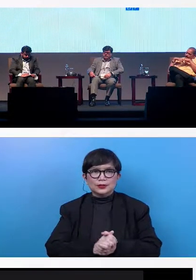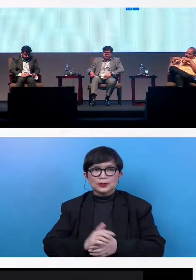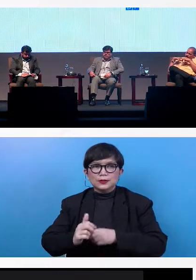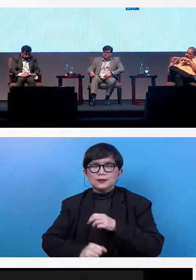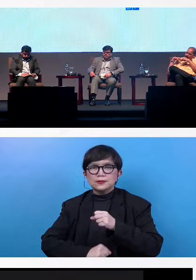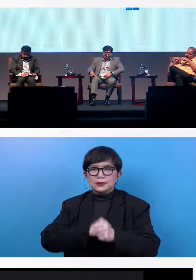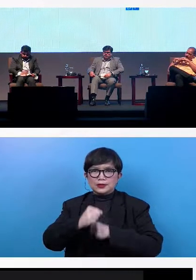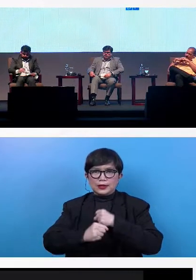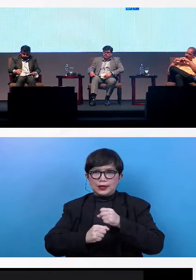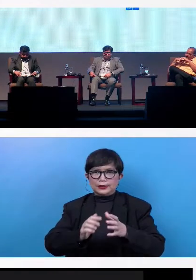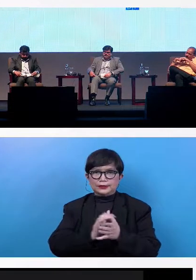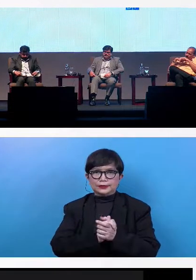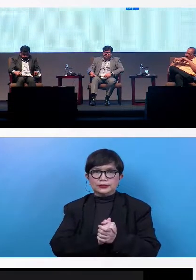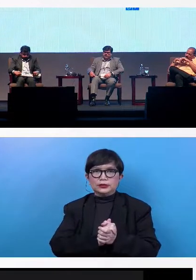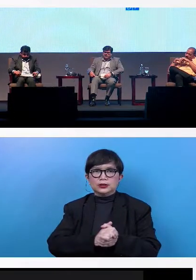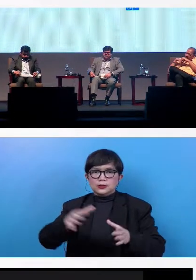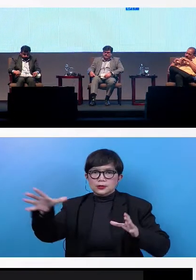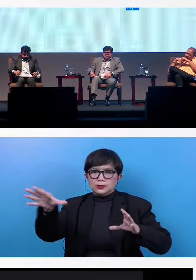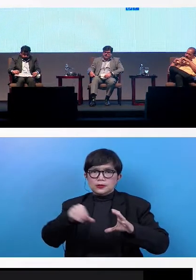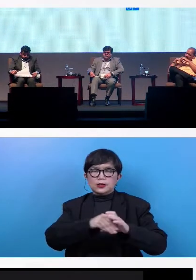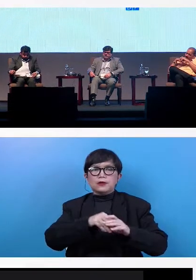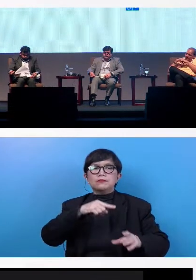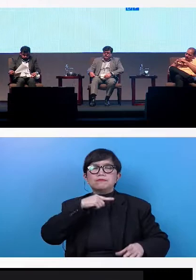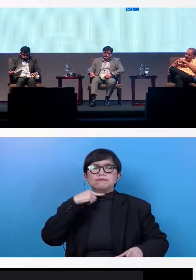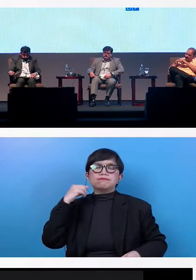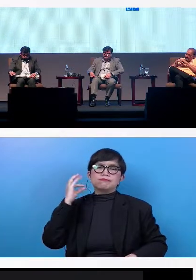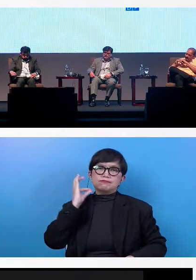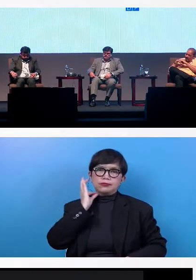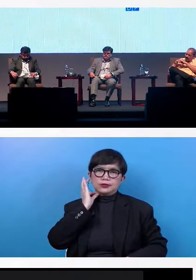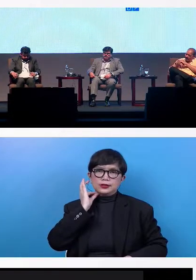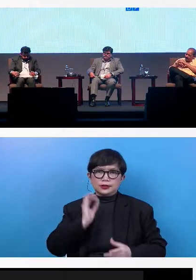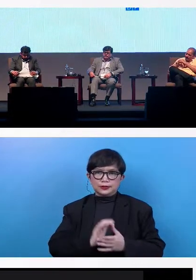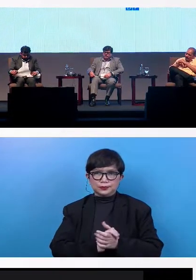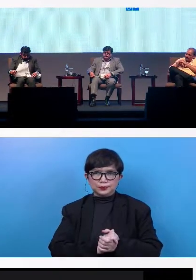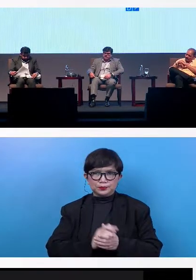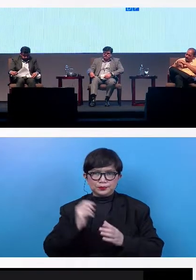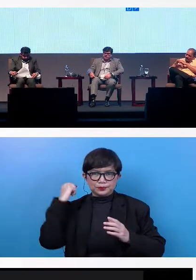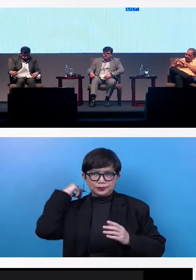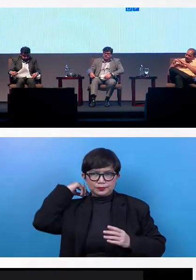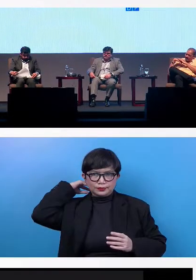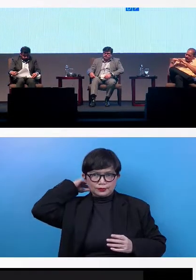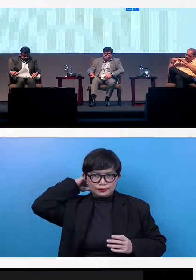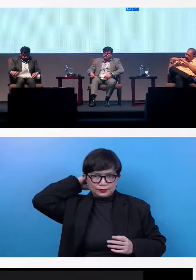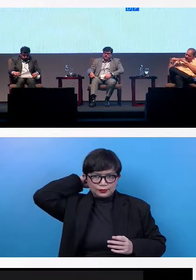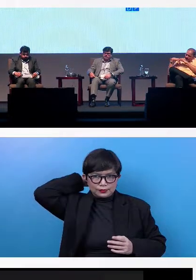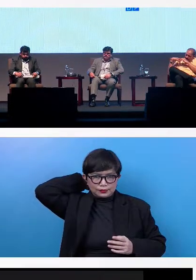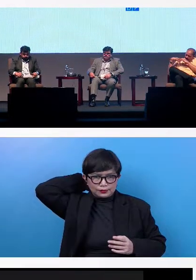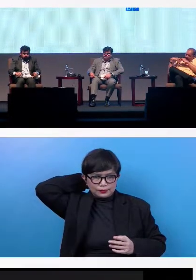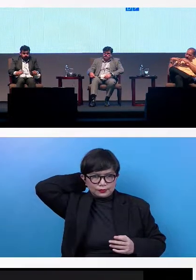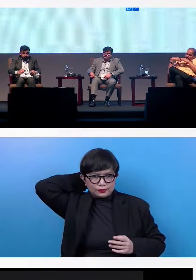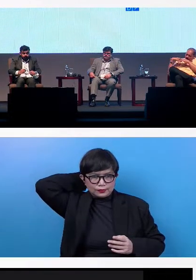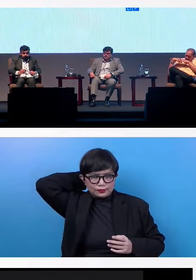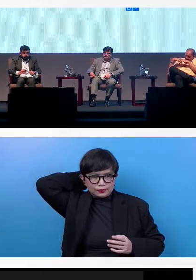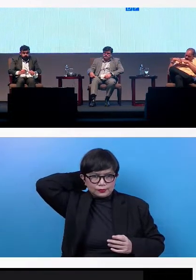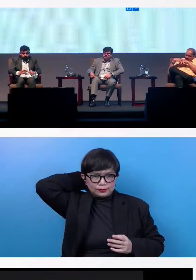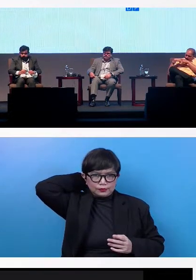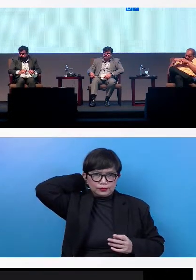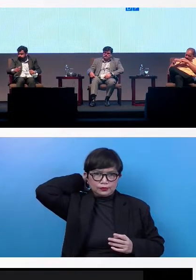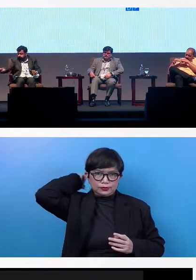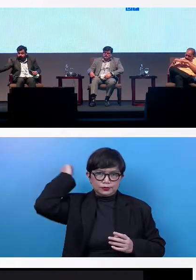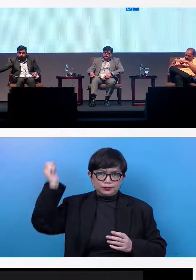or more robustly recover lost function if it is disrupted to a significant degree.